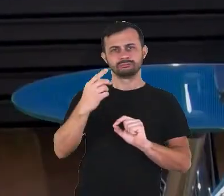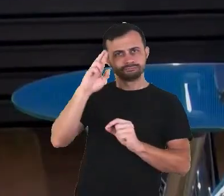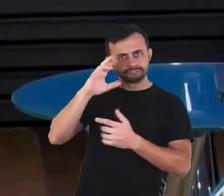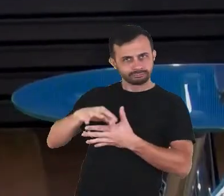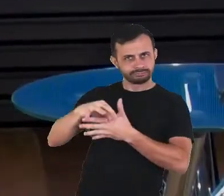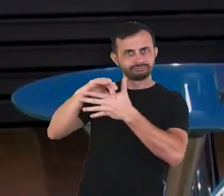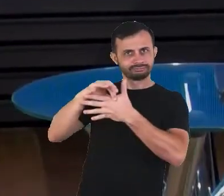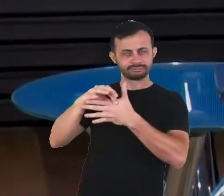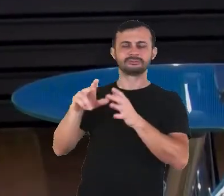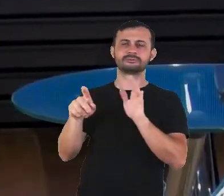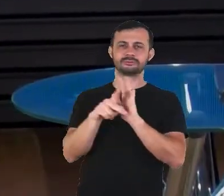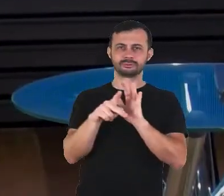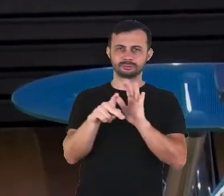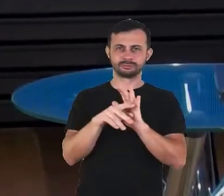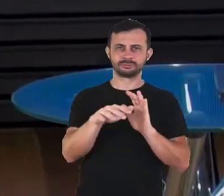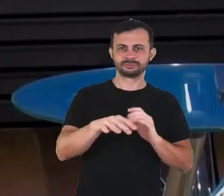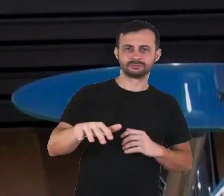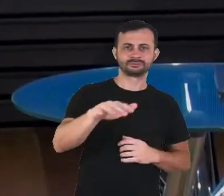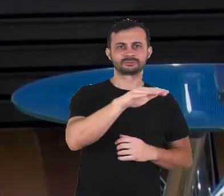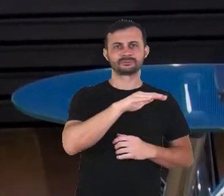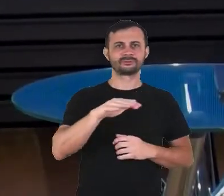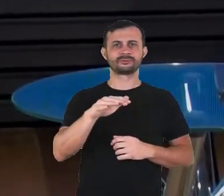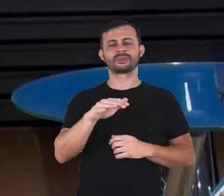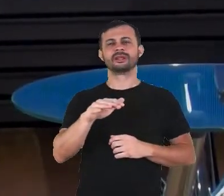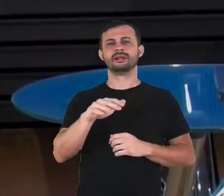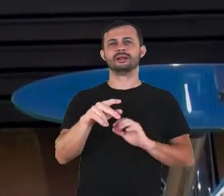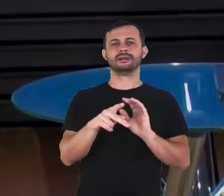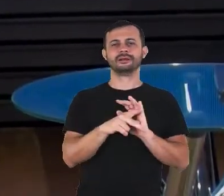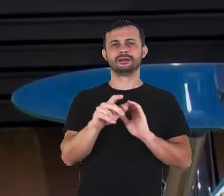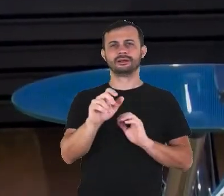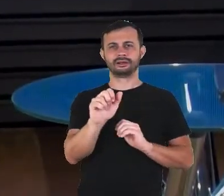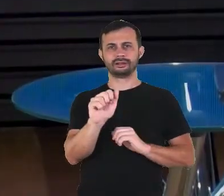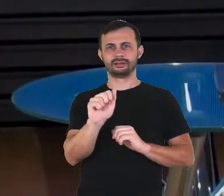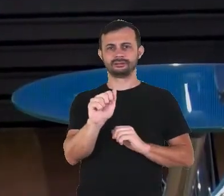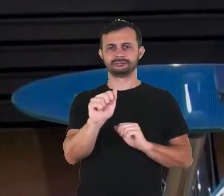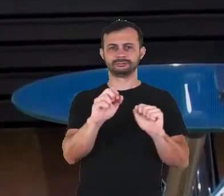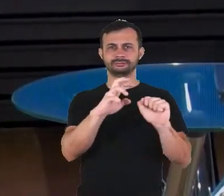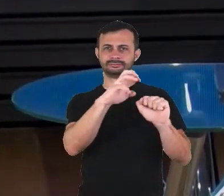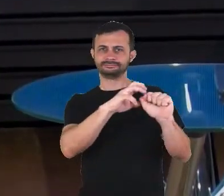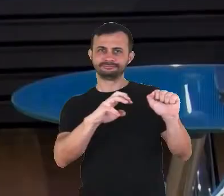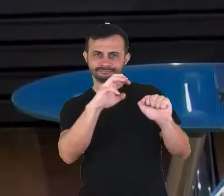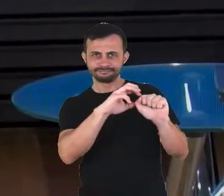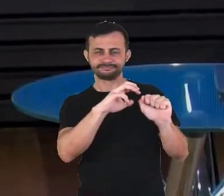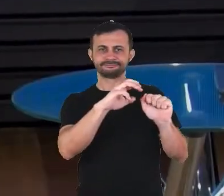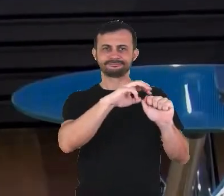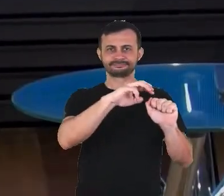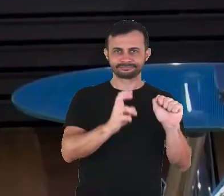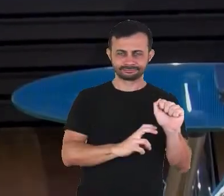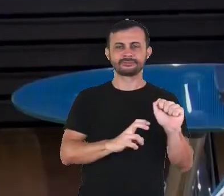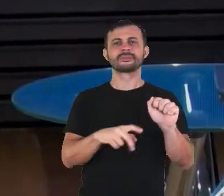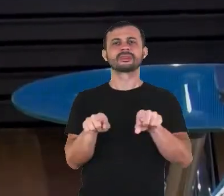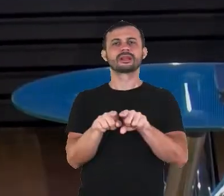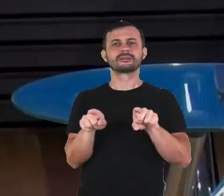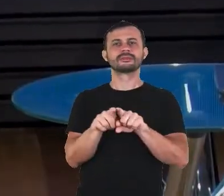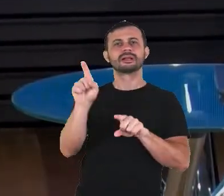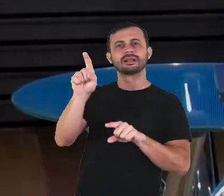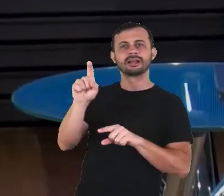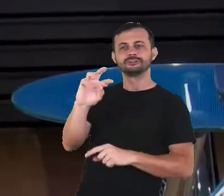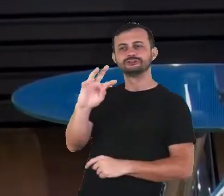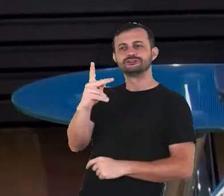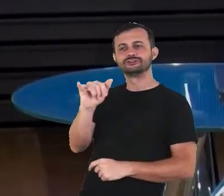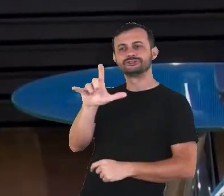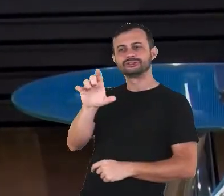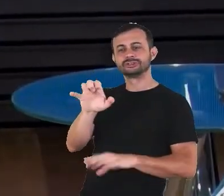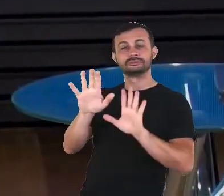Dr. Caius was based in Santiago, Chile, with his family, but he has traveled many times to